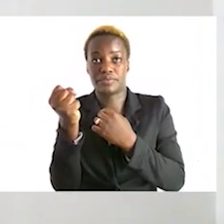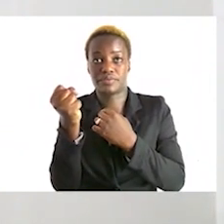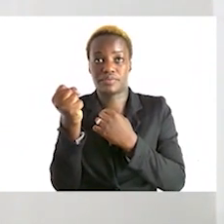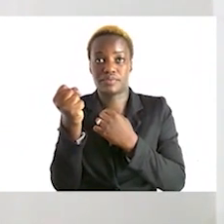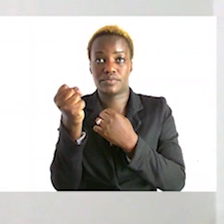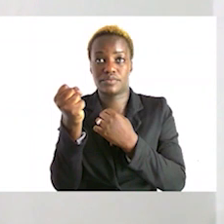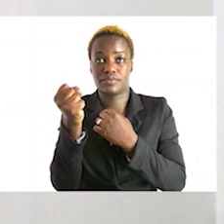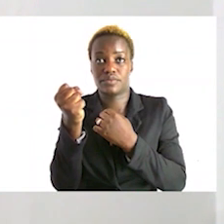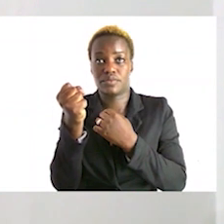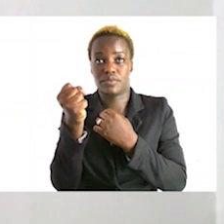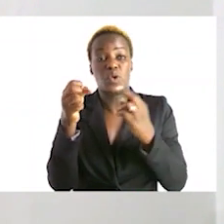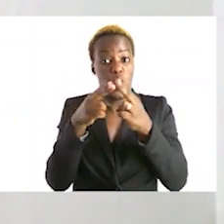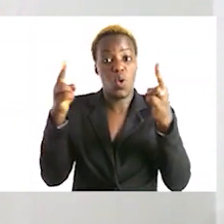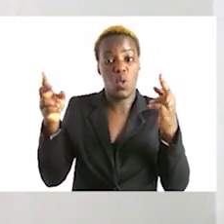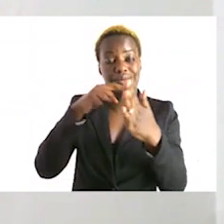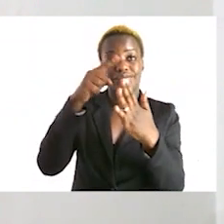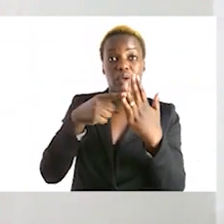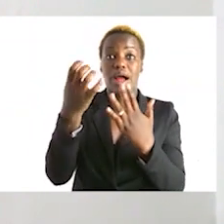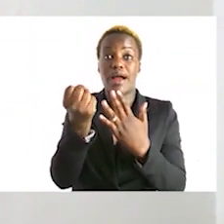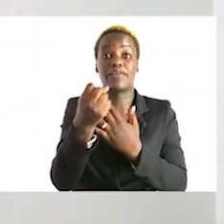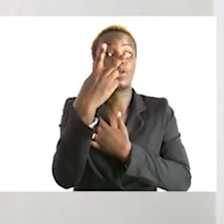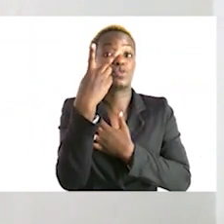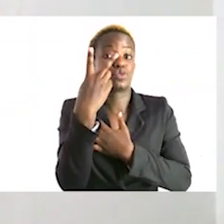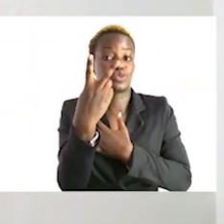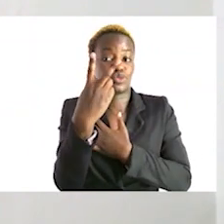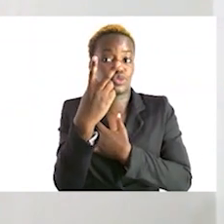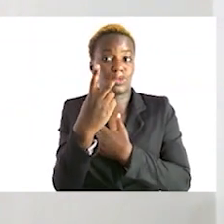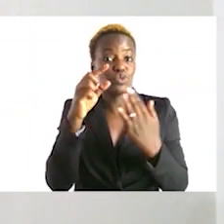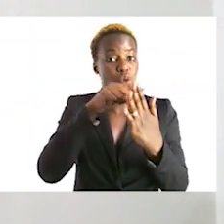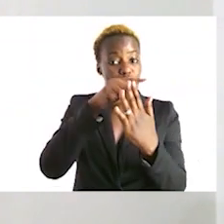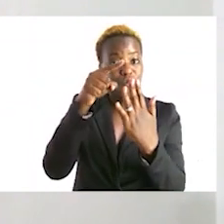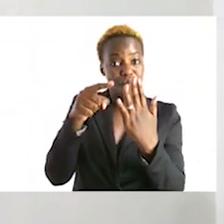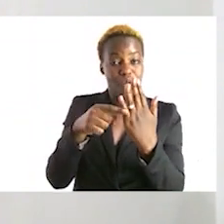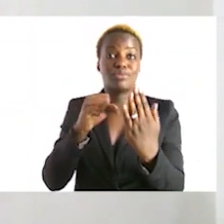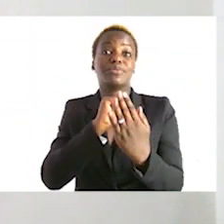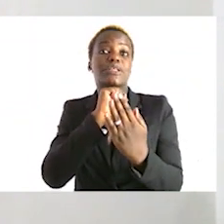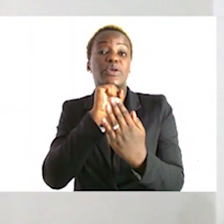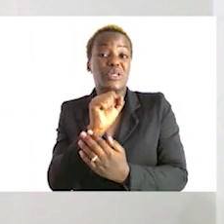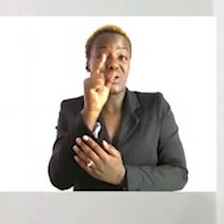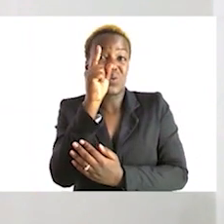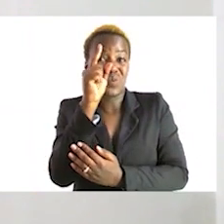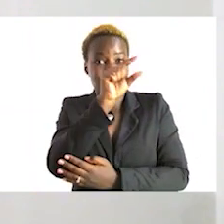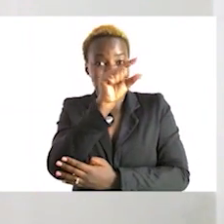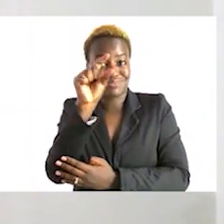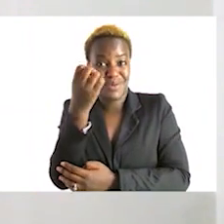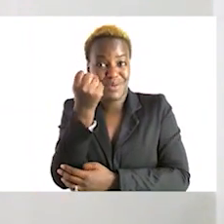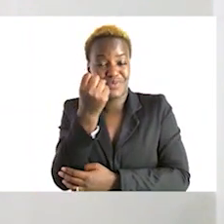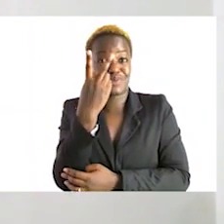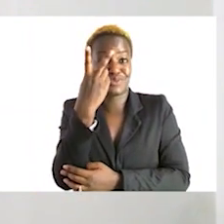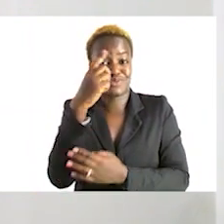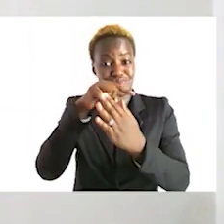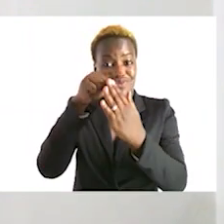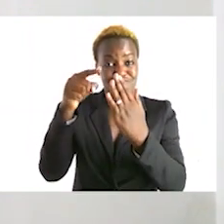look at the long vowels, we normally have 2 of the vowel sounds in one word. But the trick